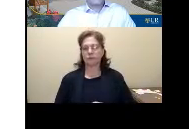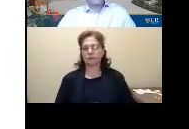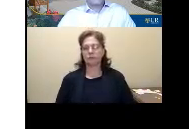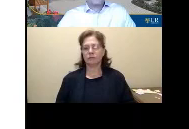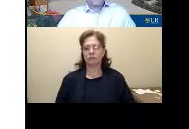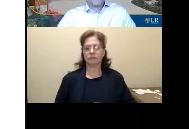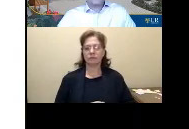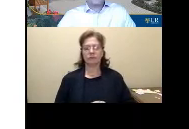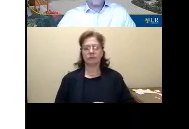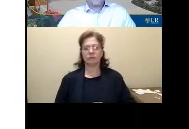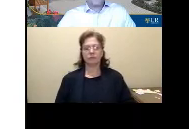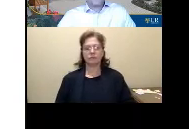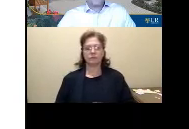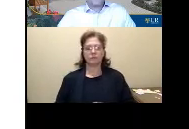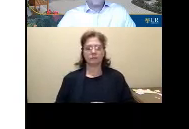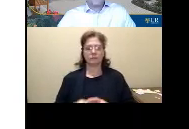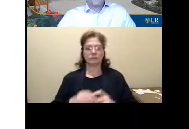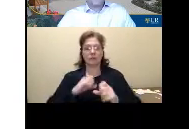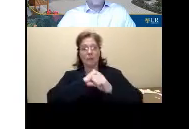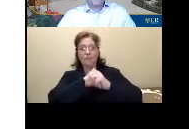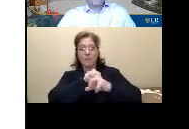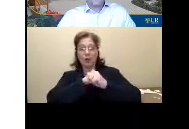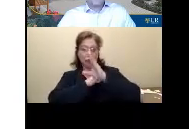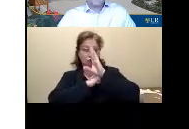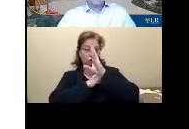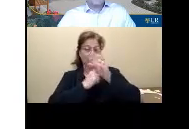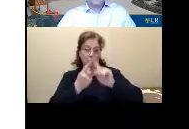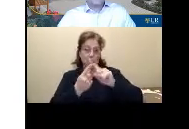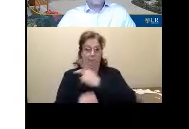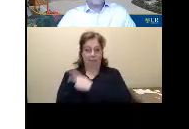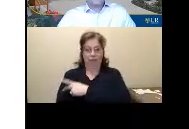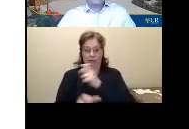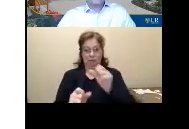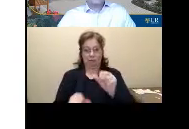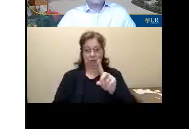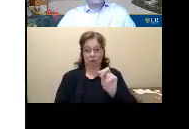order, as well as to market directly to patients.